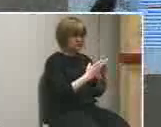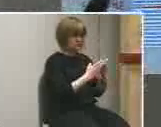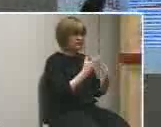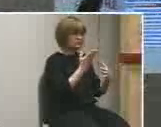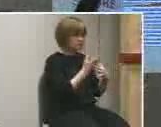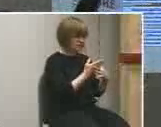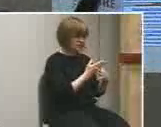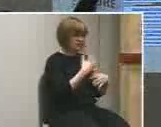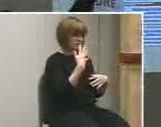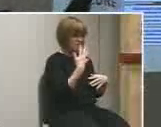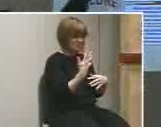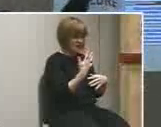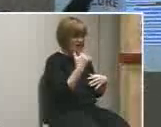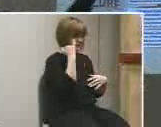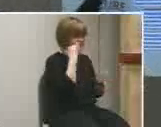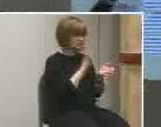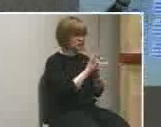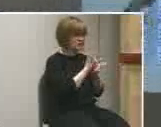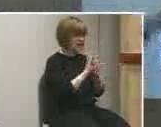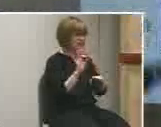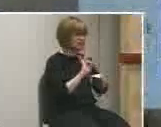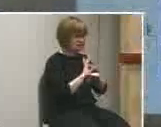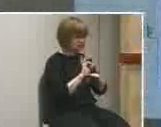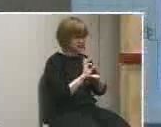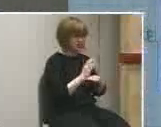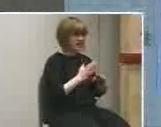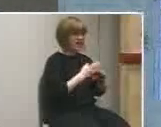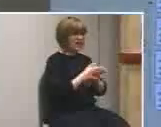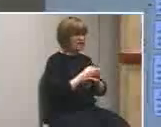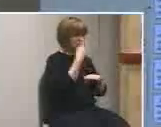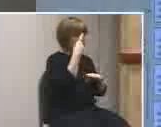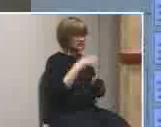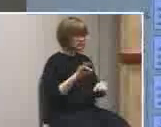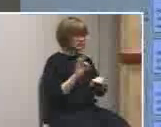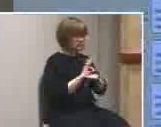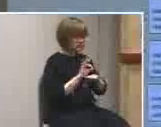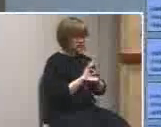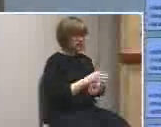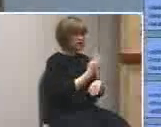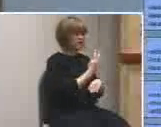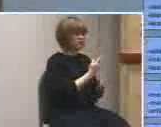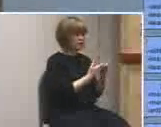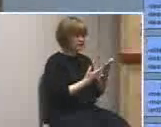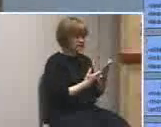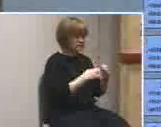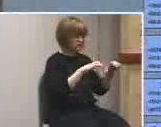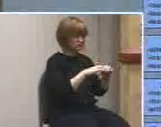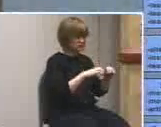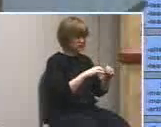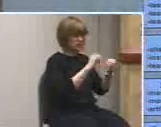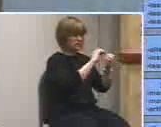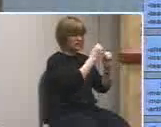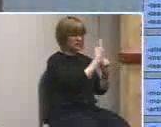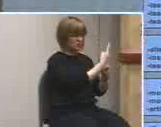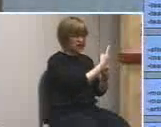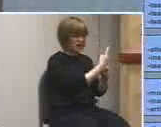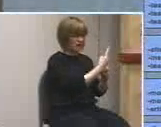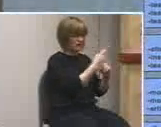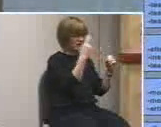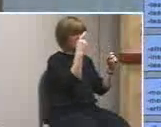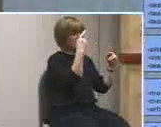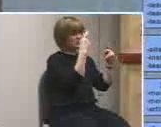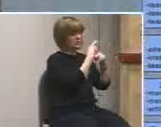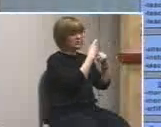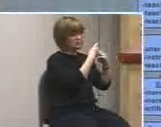if you count function. Once we determine what the function is, we have 4 things to do. 1, figure out what you're going to